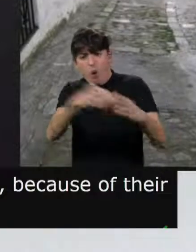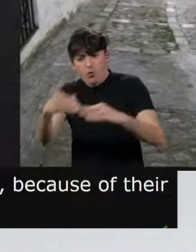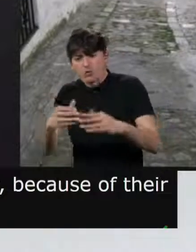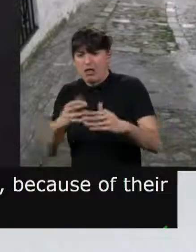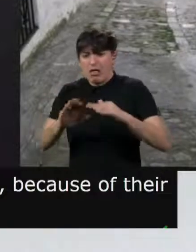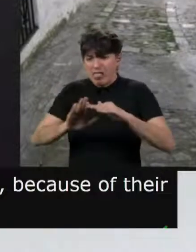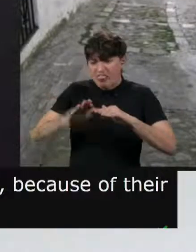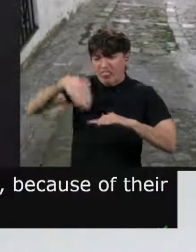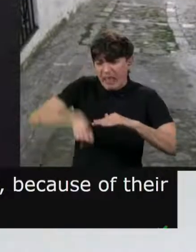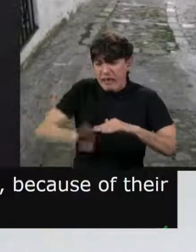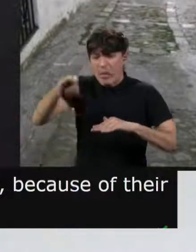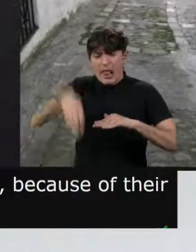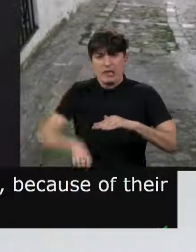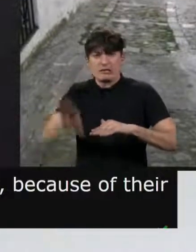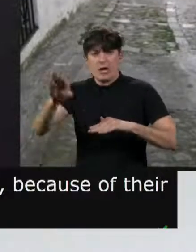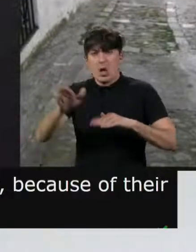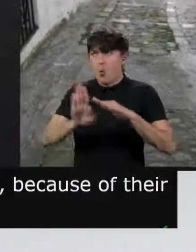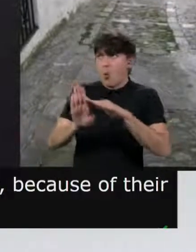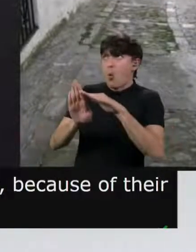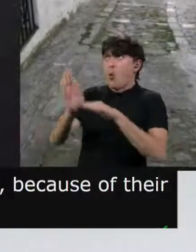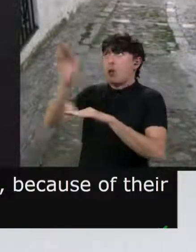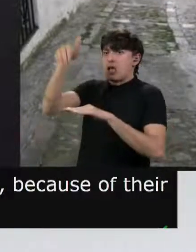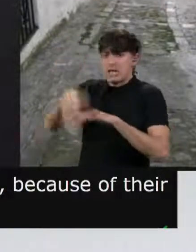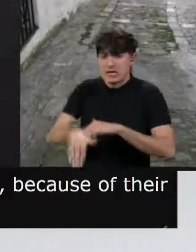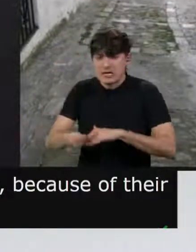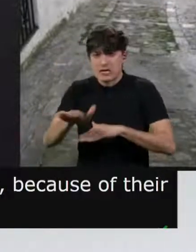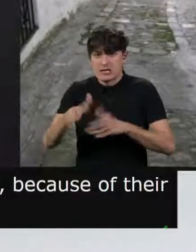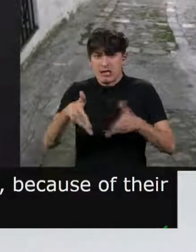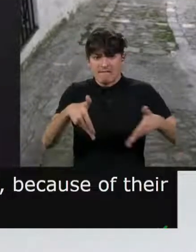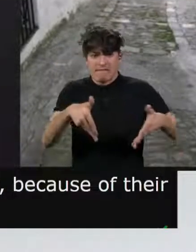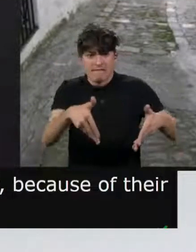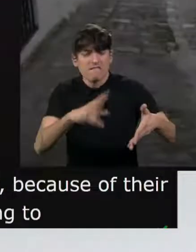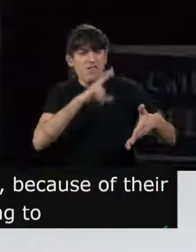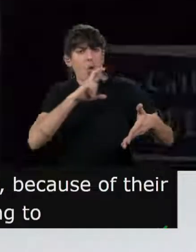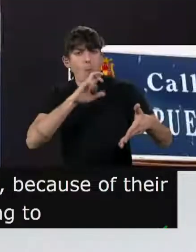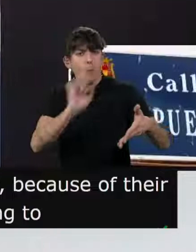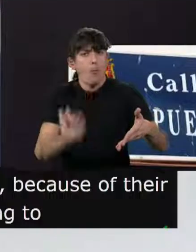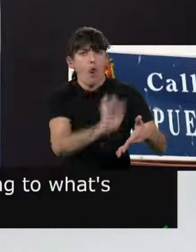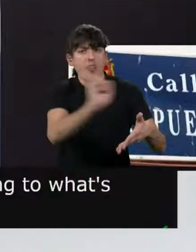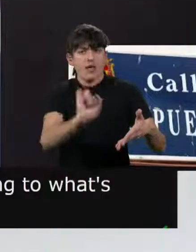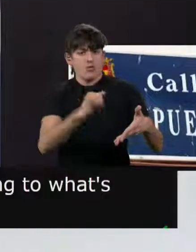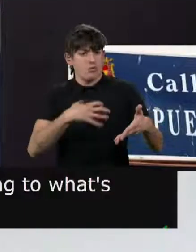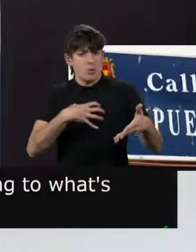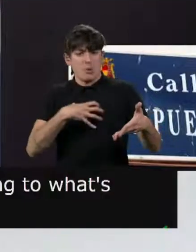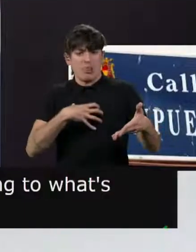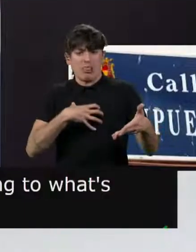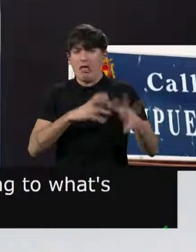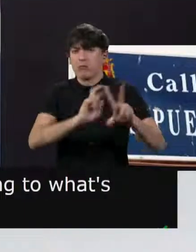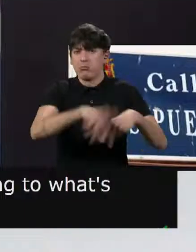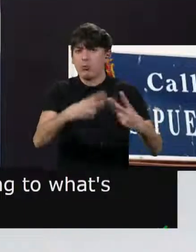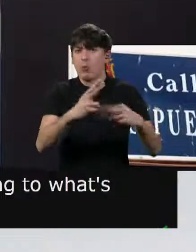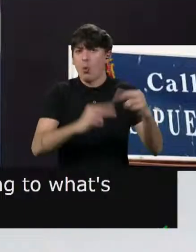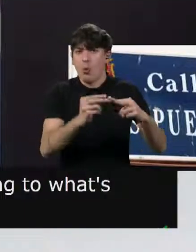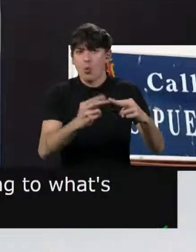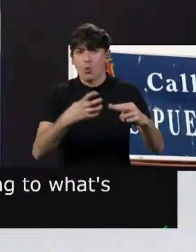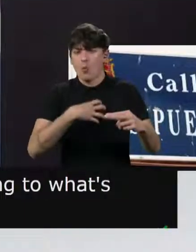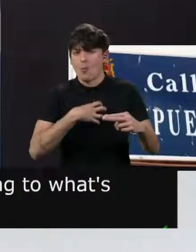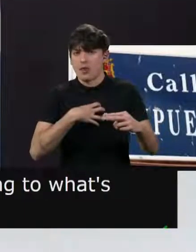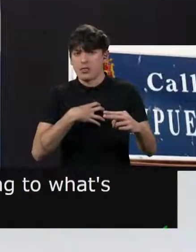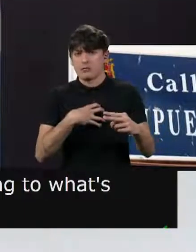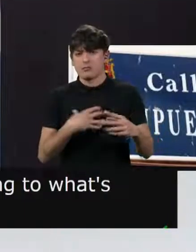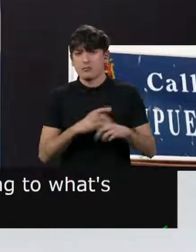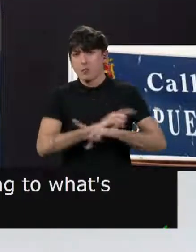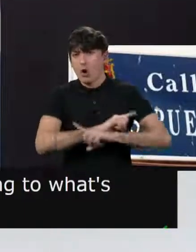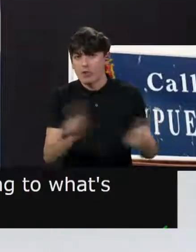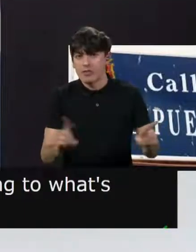forces us to move, adapting to what's there. You can see these ramps, these protected